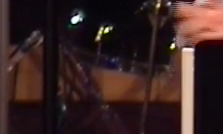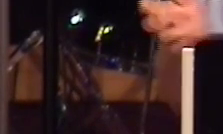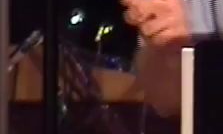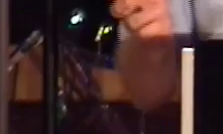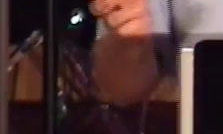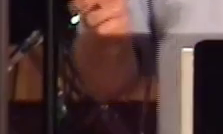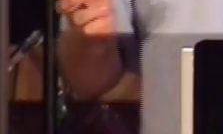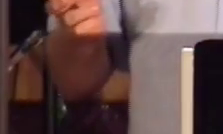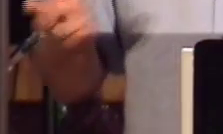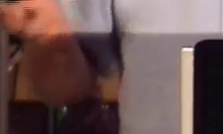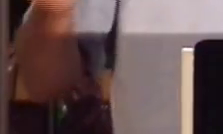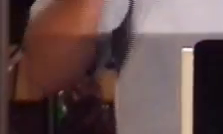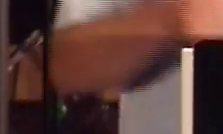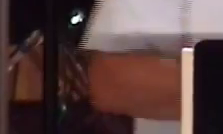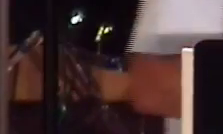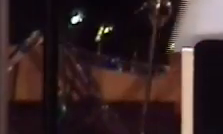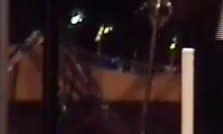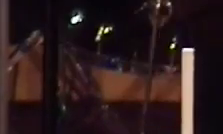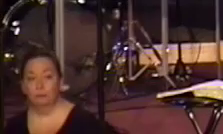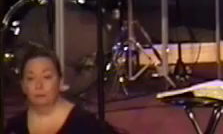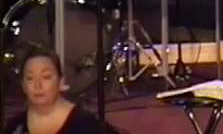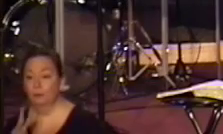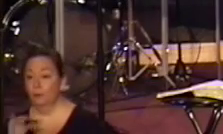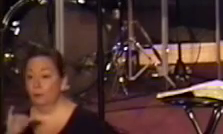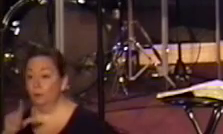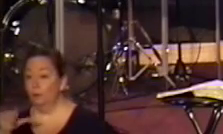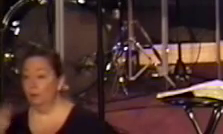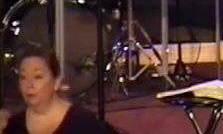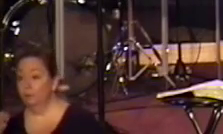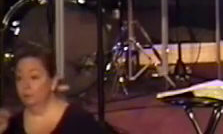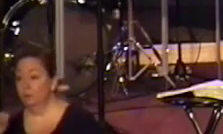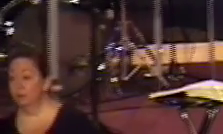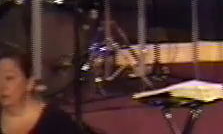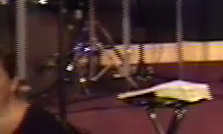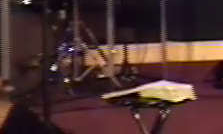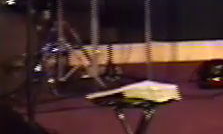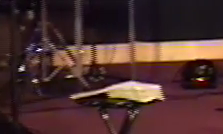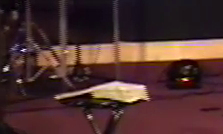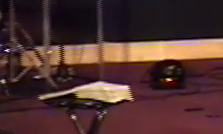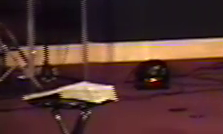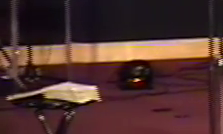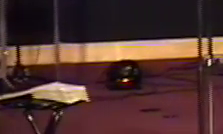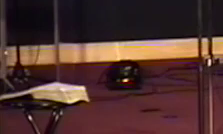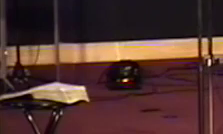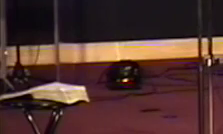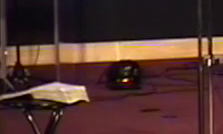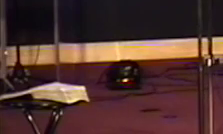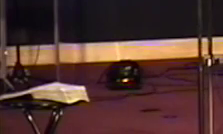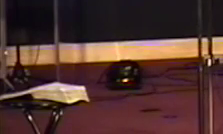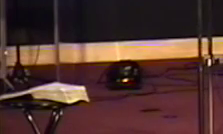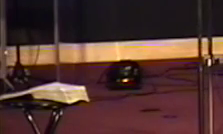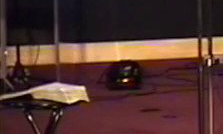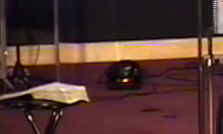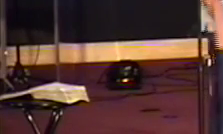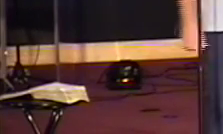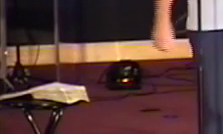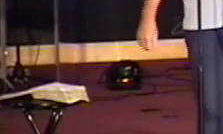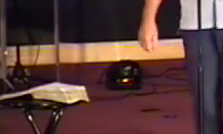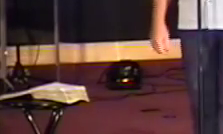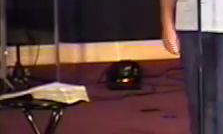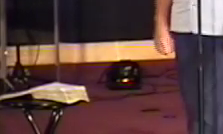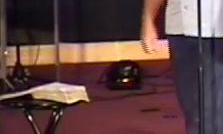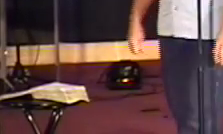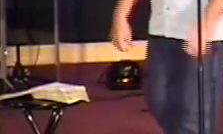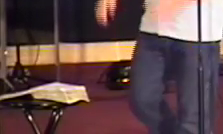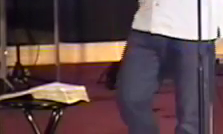You know, matter of fact, the same William Shatner, remember he did the show 9-11? Rescue 911, that's what it was. Rescue 911,